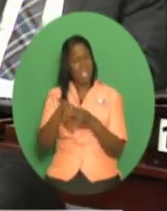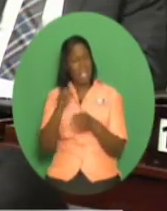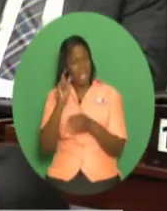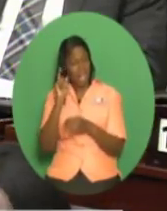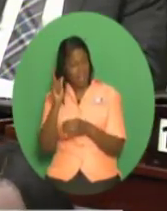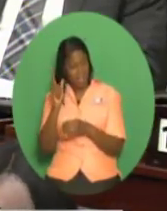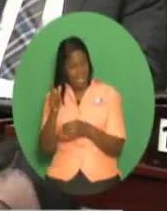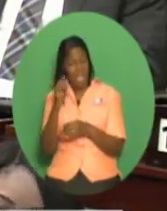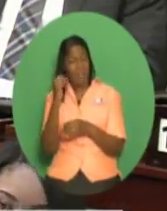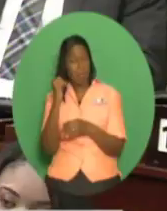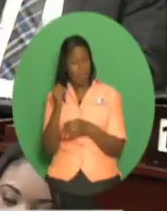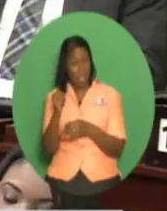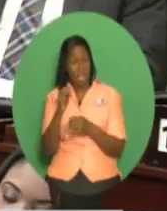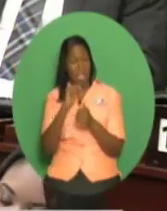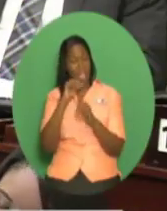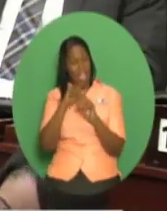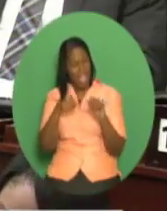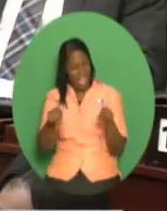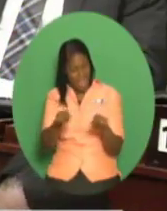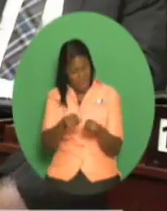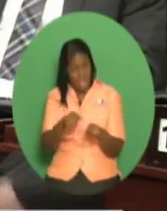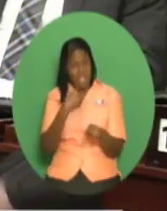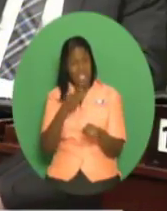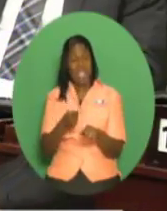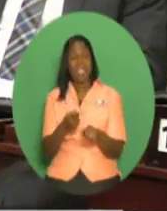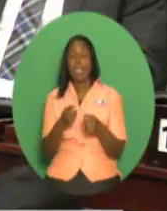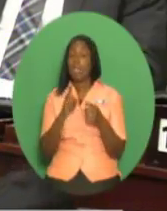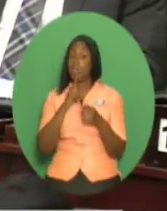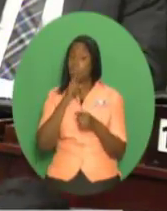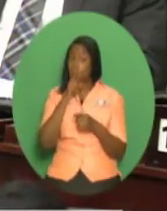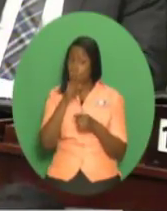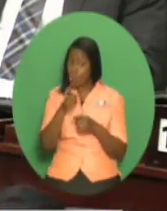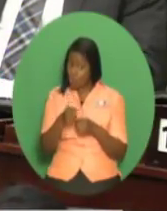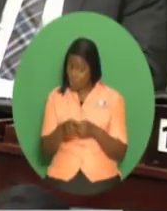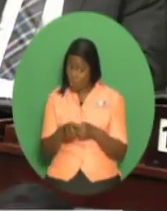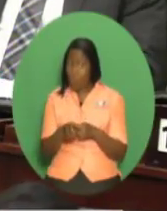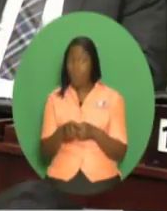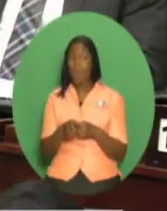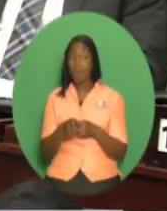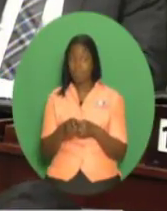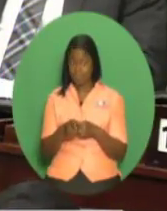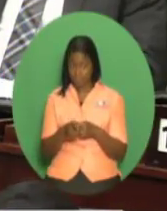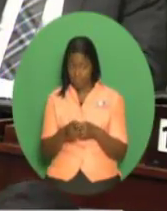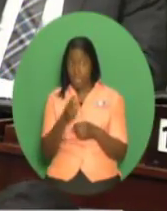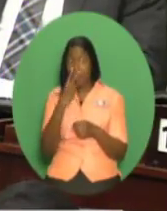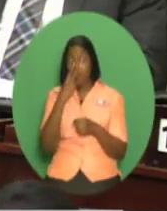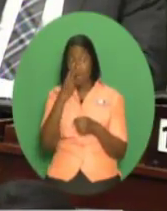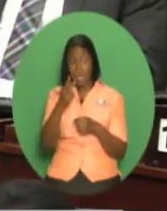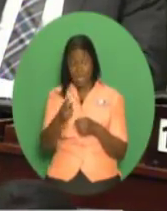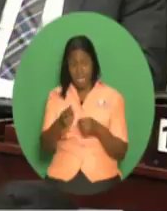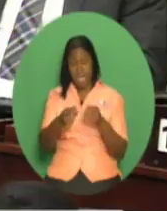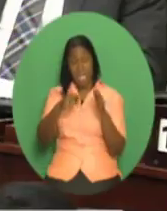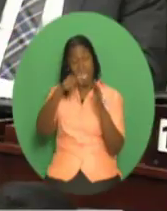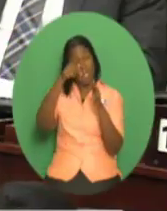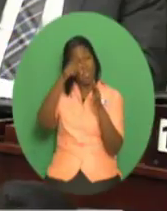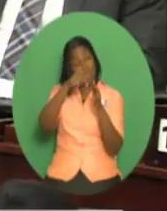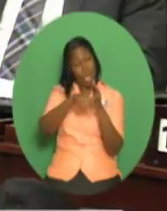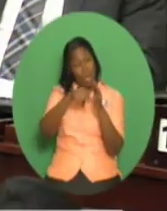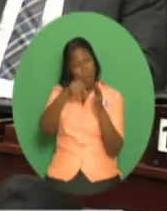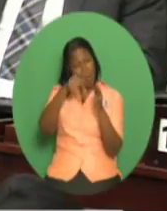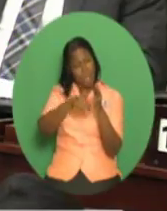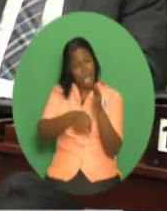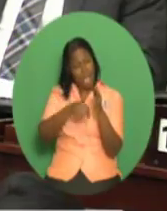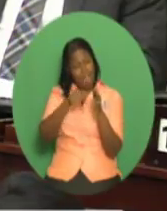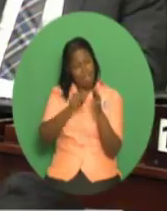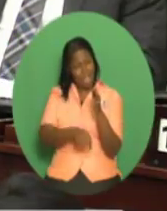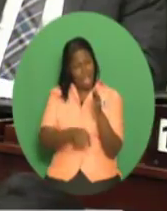districts, have been reporting to us that there has been a marked reduction in the levels of